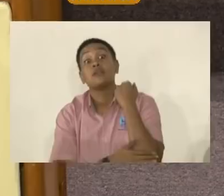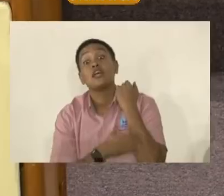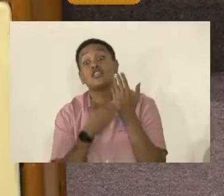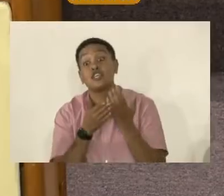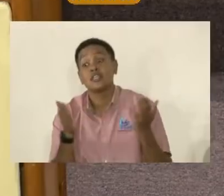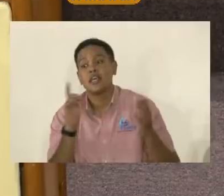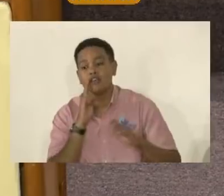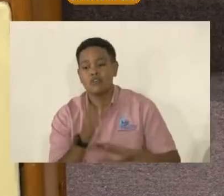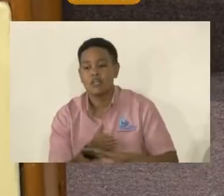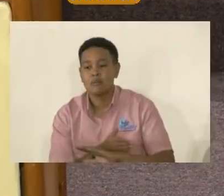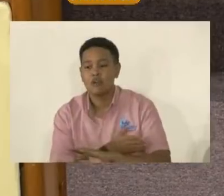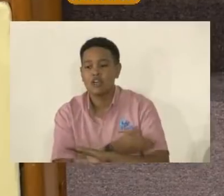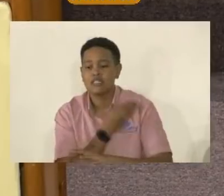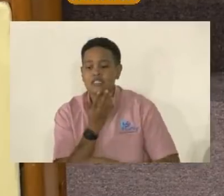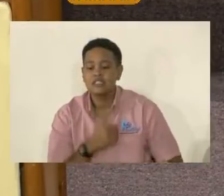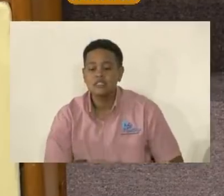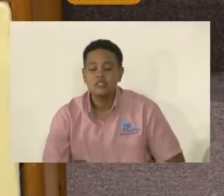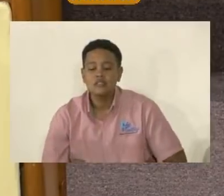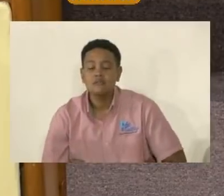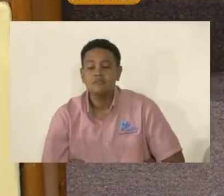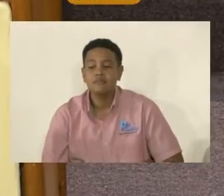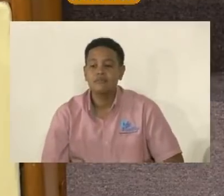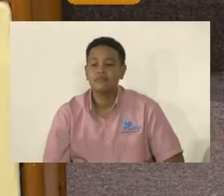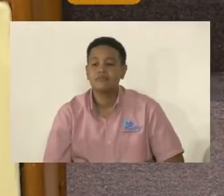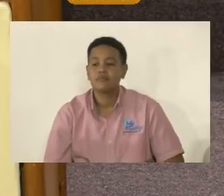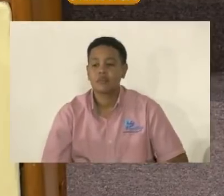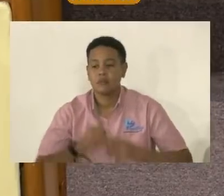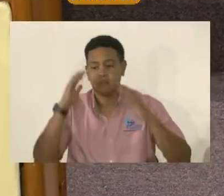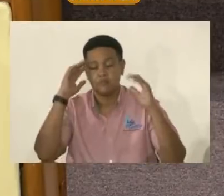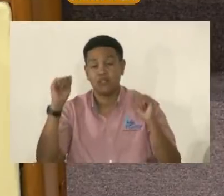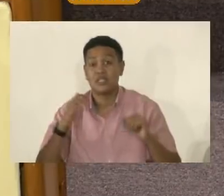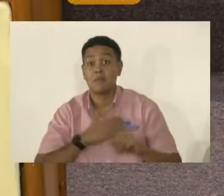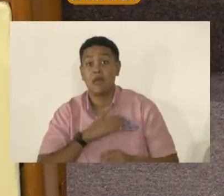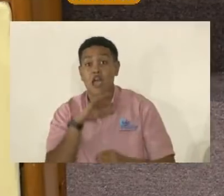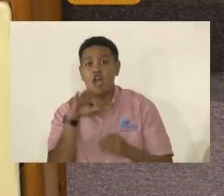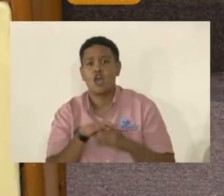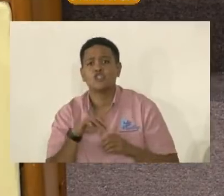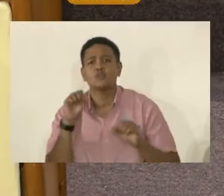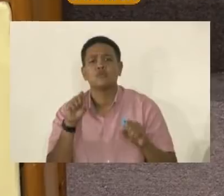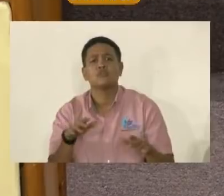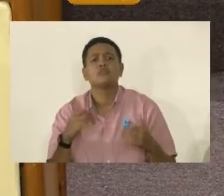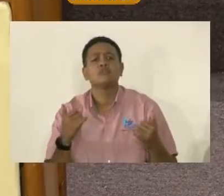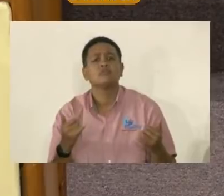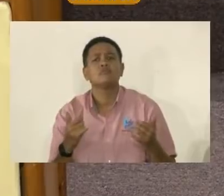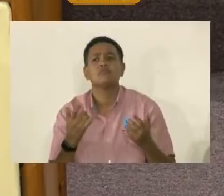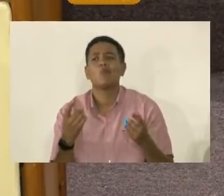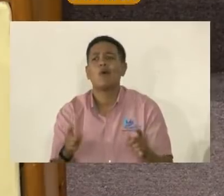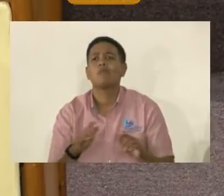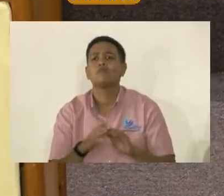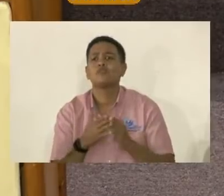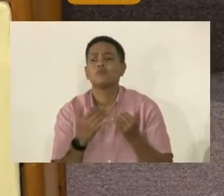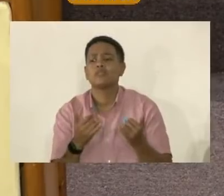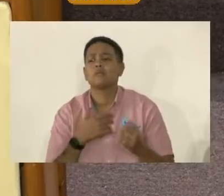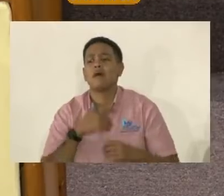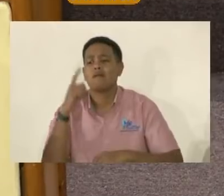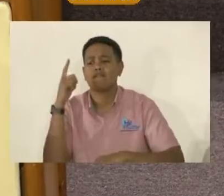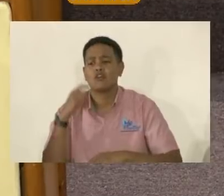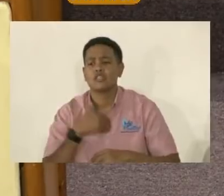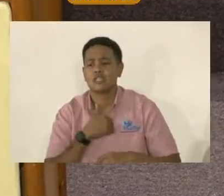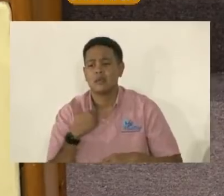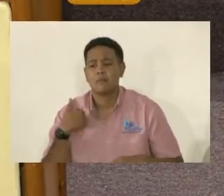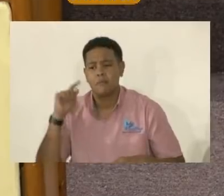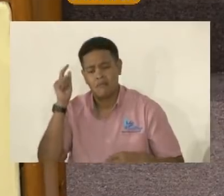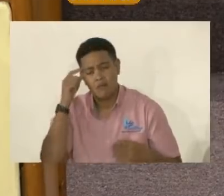progresses. Mr. President, my contribution to the State of the Nation debate is indeed my first as a member of the